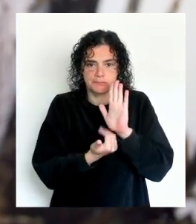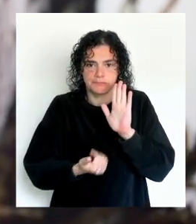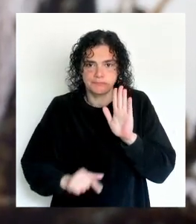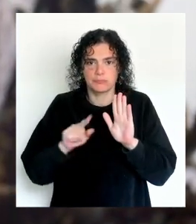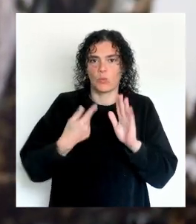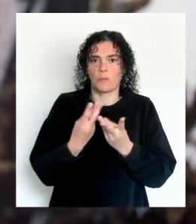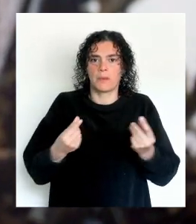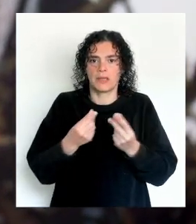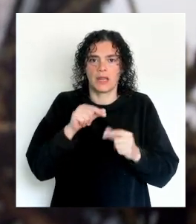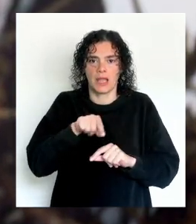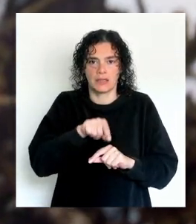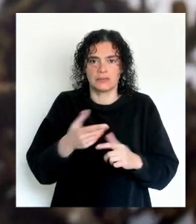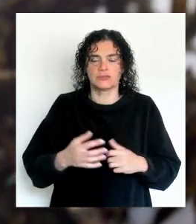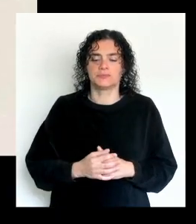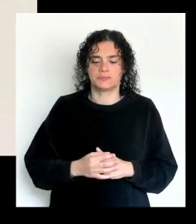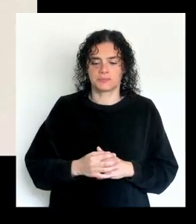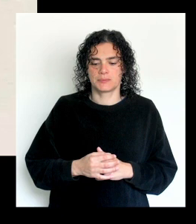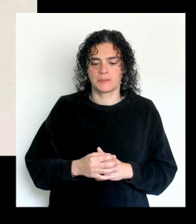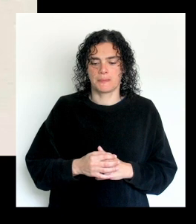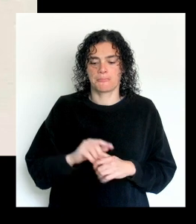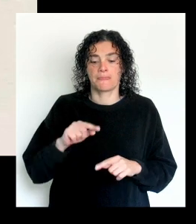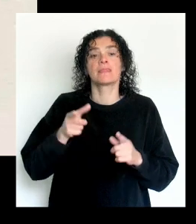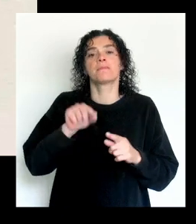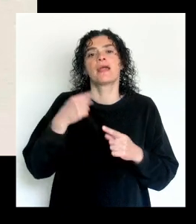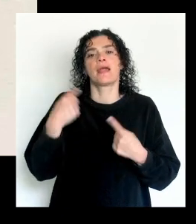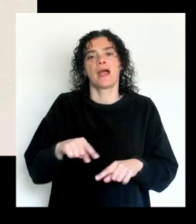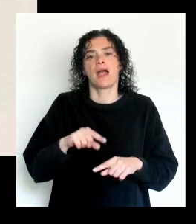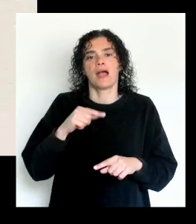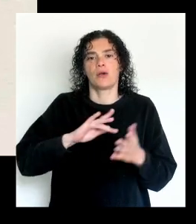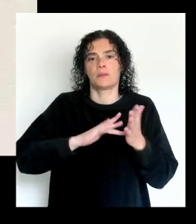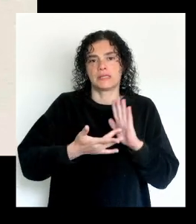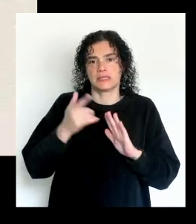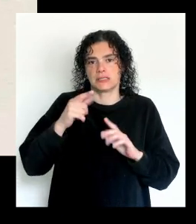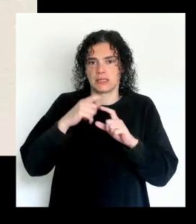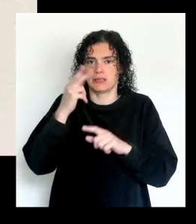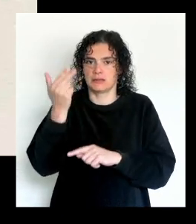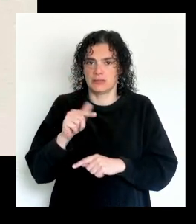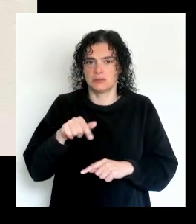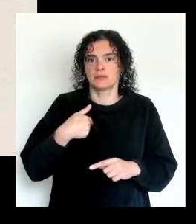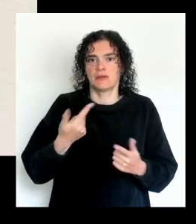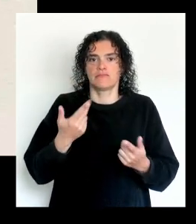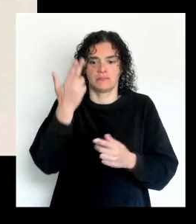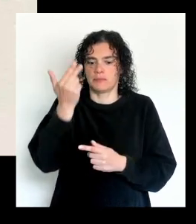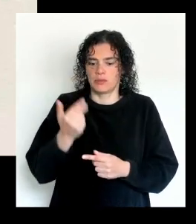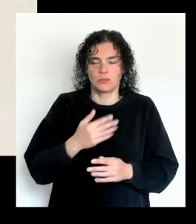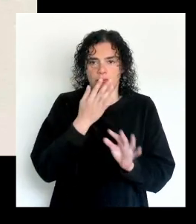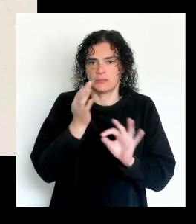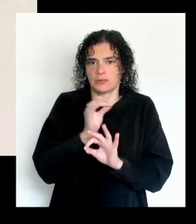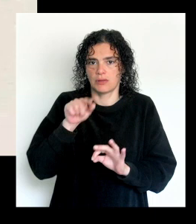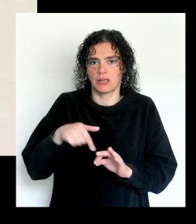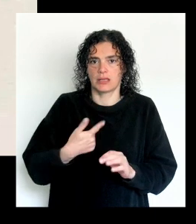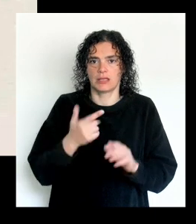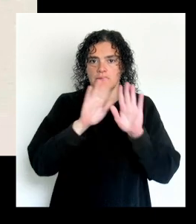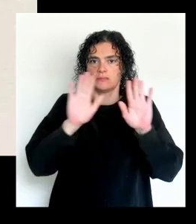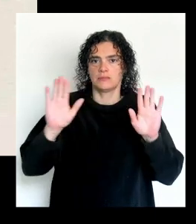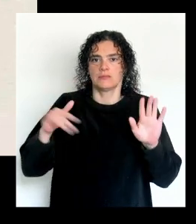bad materials from space. Then we have a Brazilian artist called Stefan Deutschenoff, who created a painting for the show,